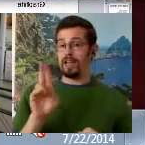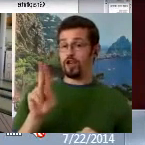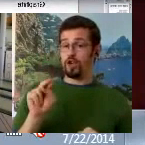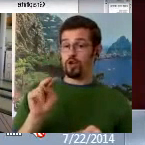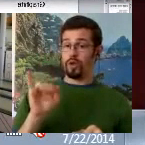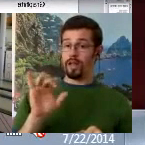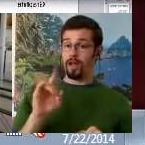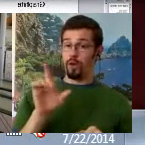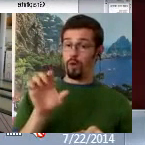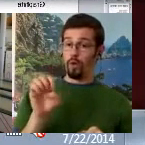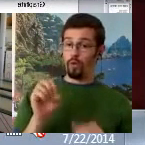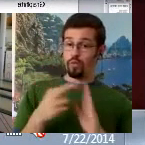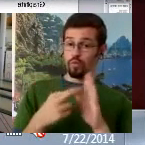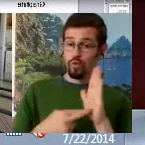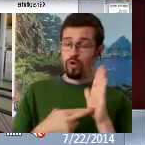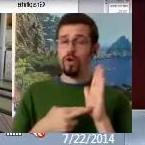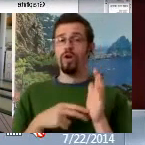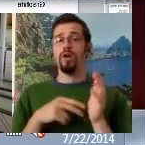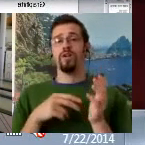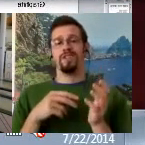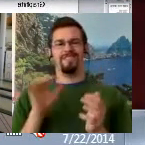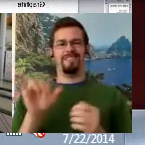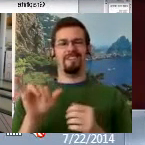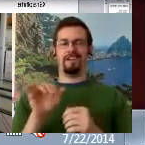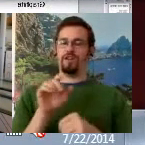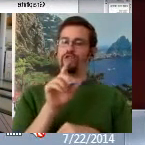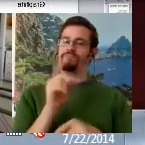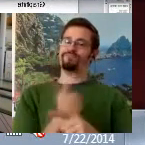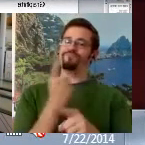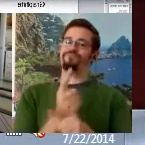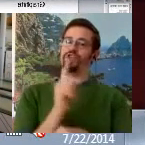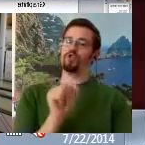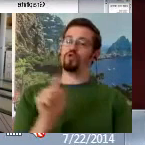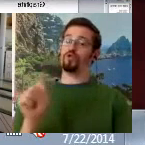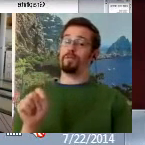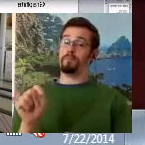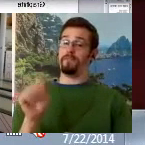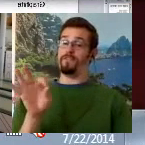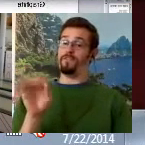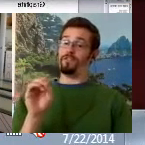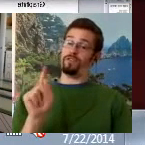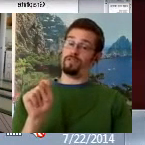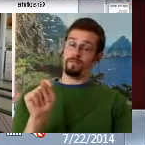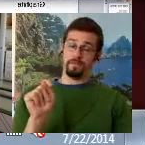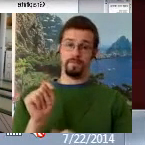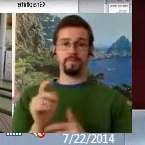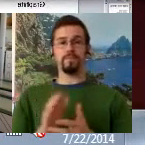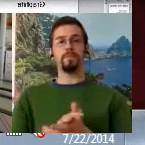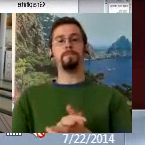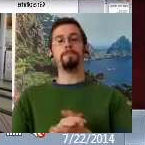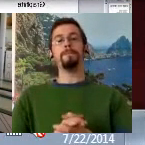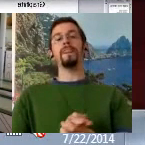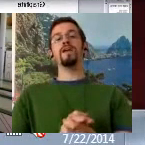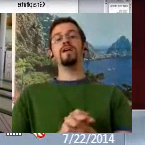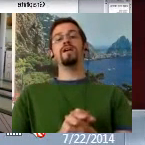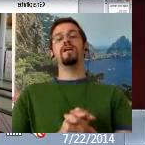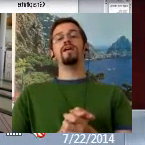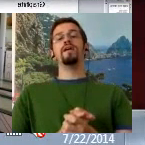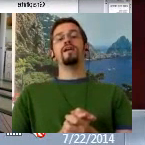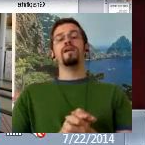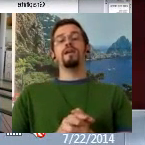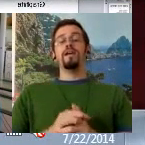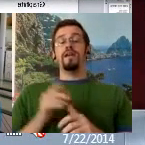have the TrueType font or whatever type font created for it. They use something called the